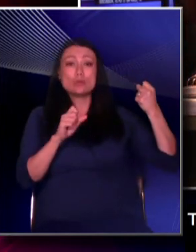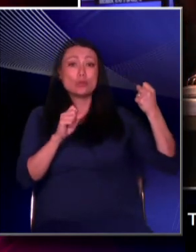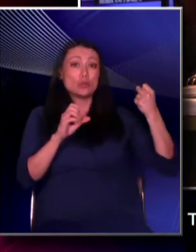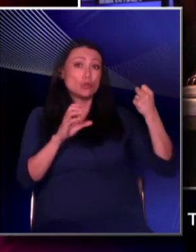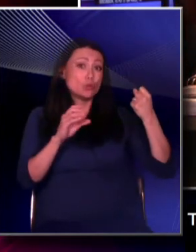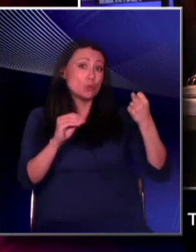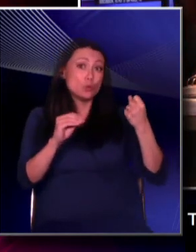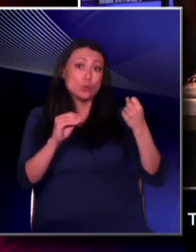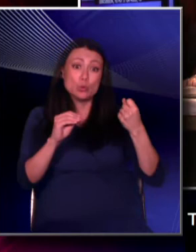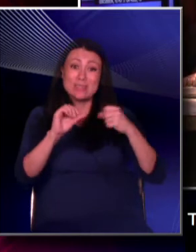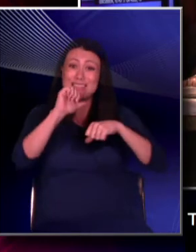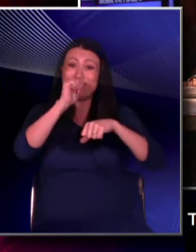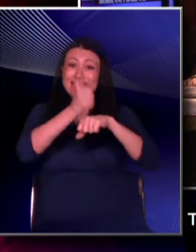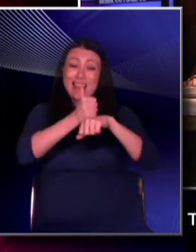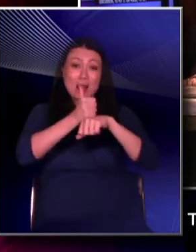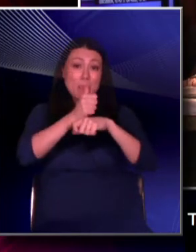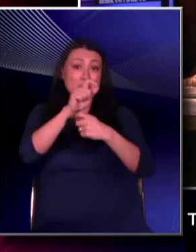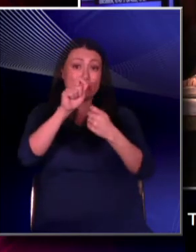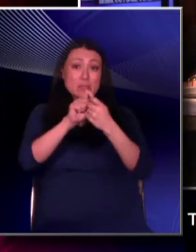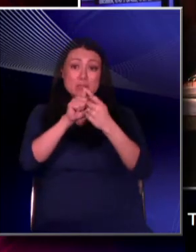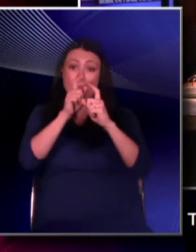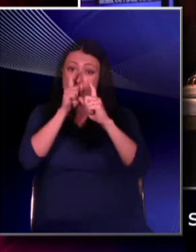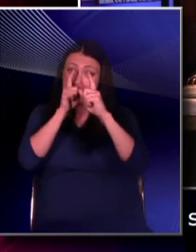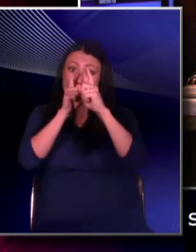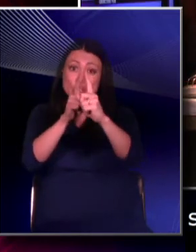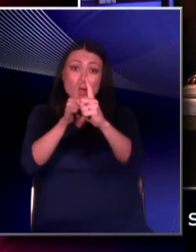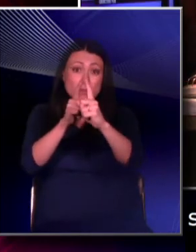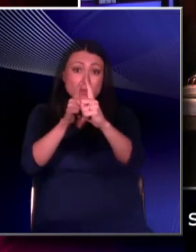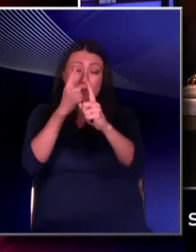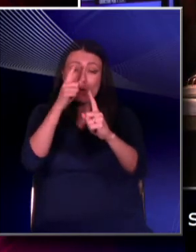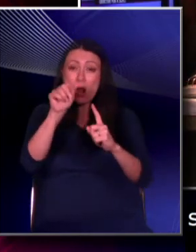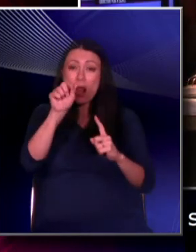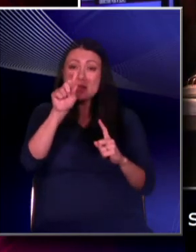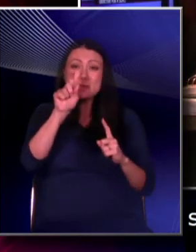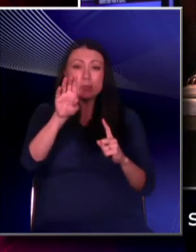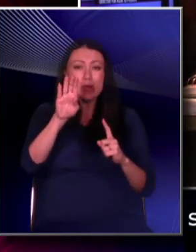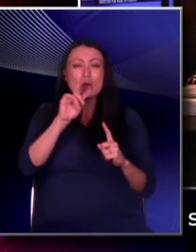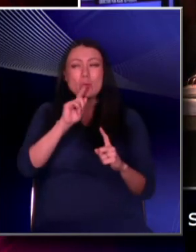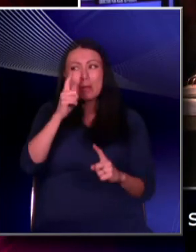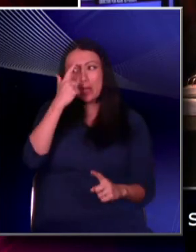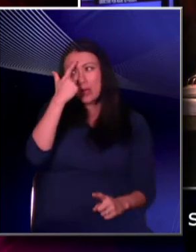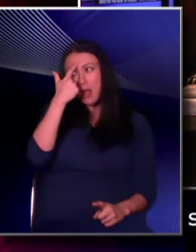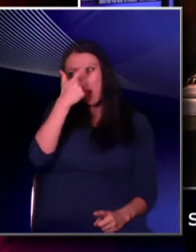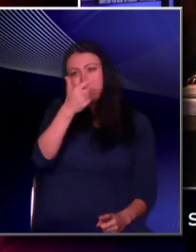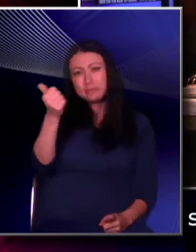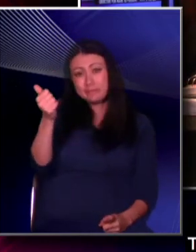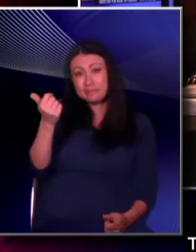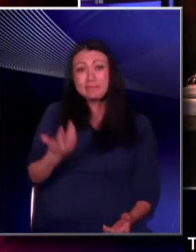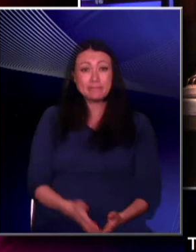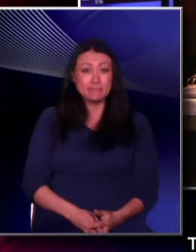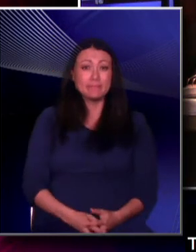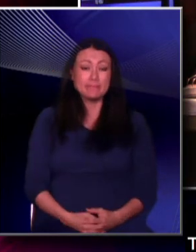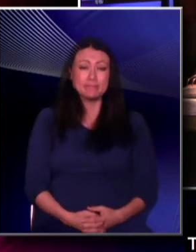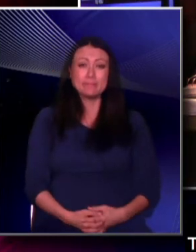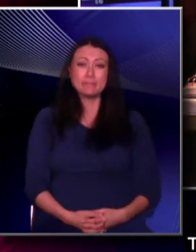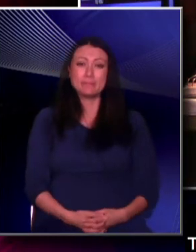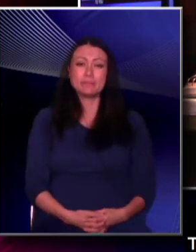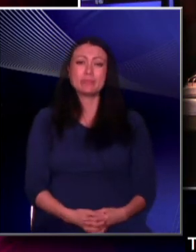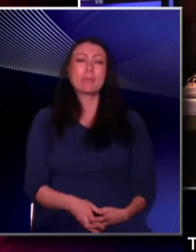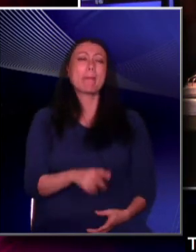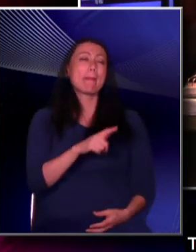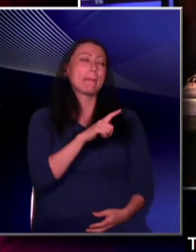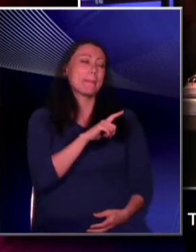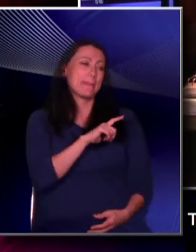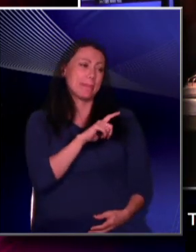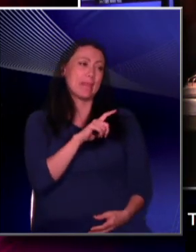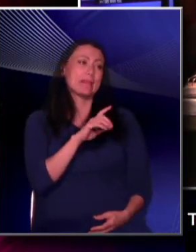specific objective for Right. ASDB to follow. That's really up to you. I see what you're saying,